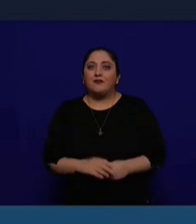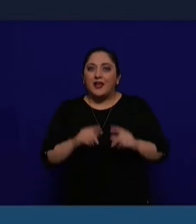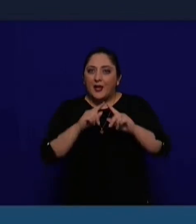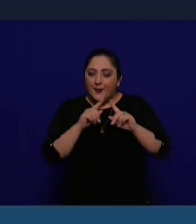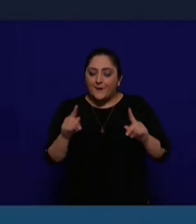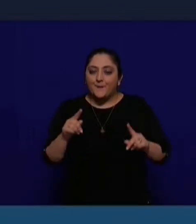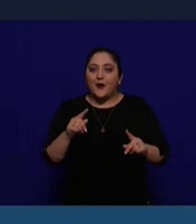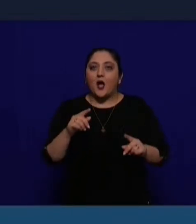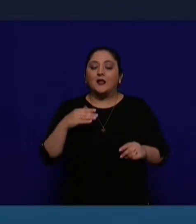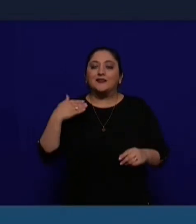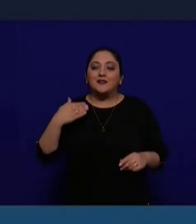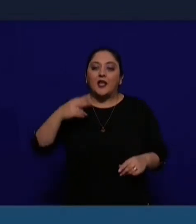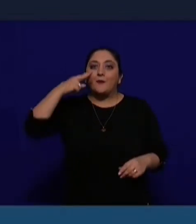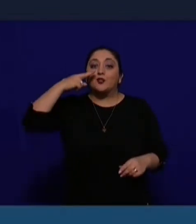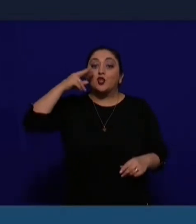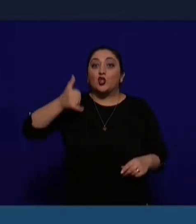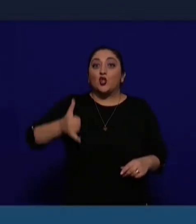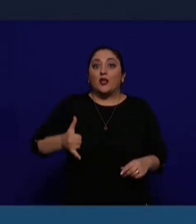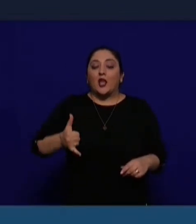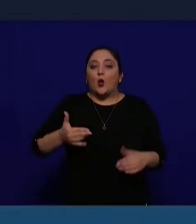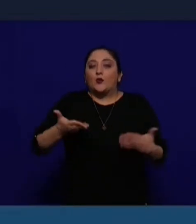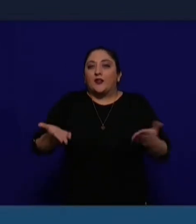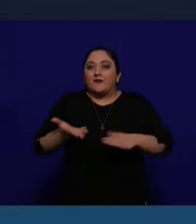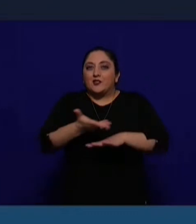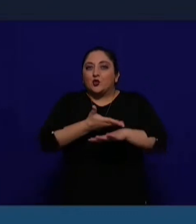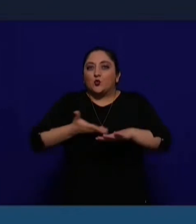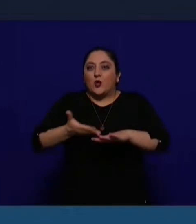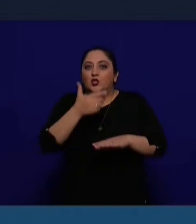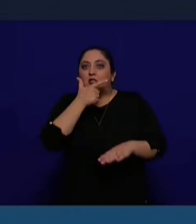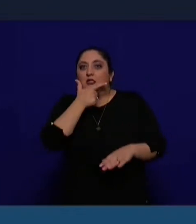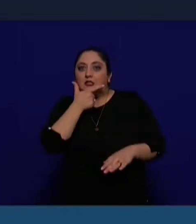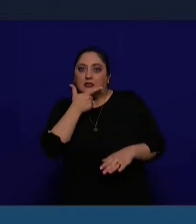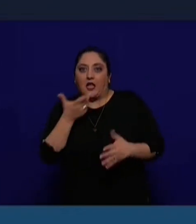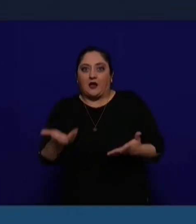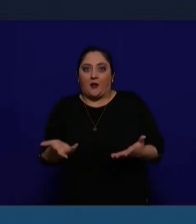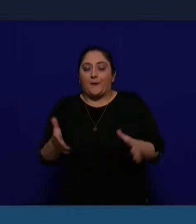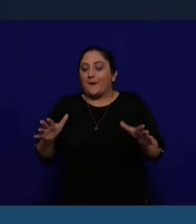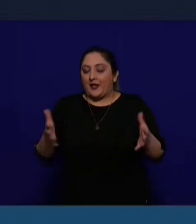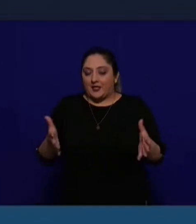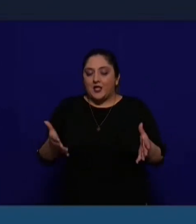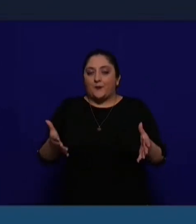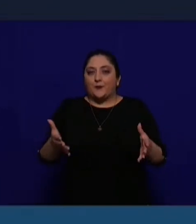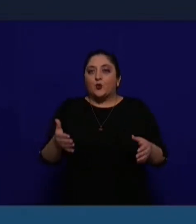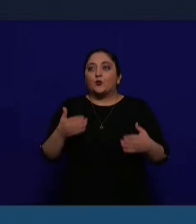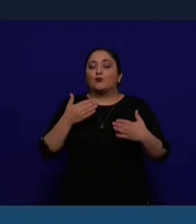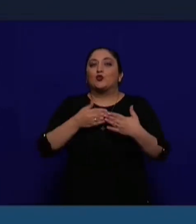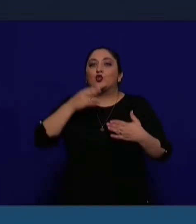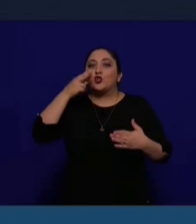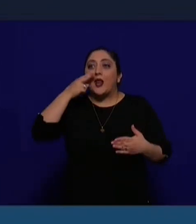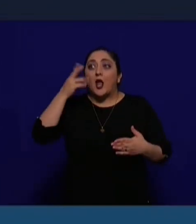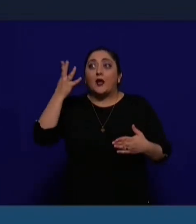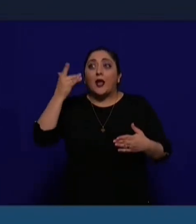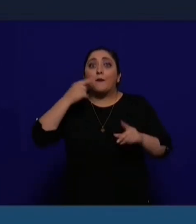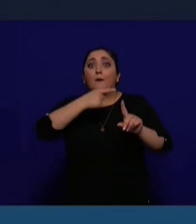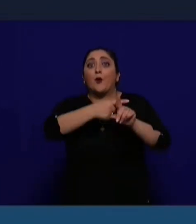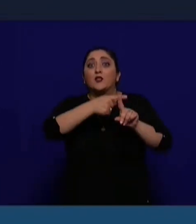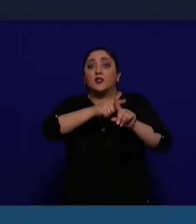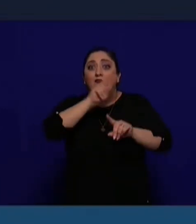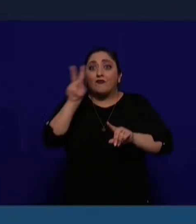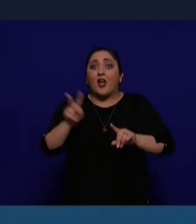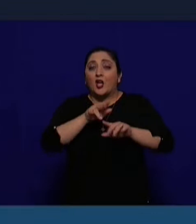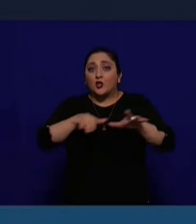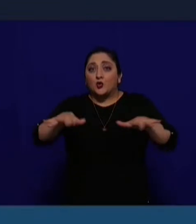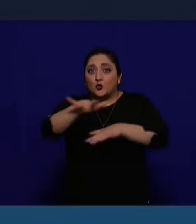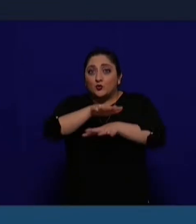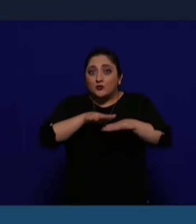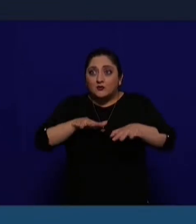nagħmlu assessment regolari kemm ta' xi jkun qed jiġri f'dak il-pajjiż li jinkludi wkoll il-positivity rate imma wkoll xi